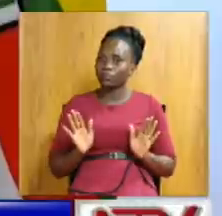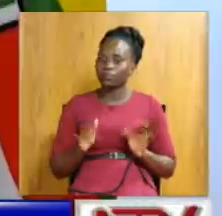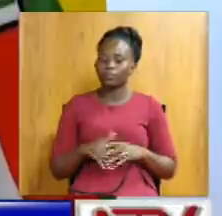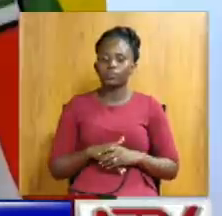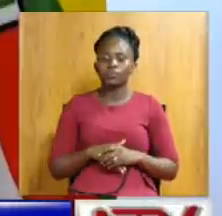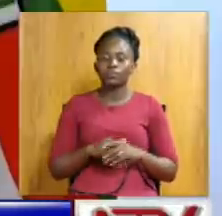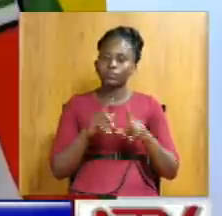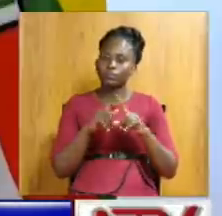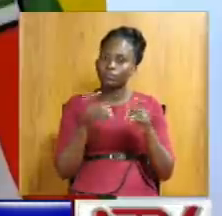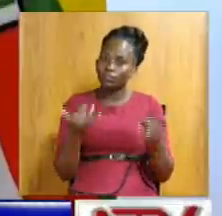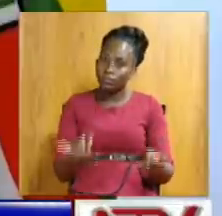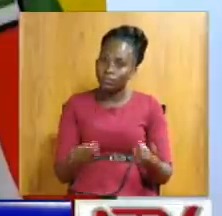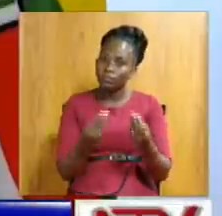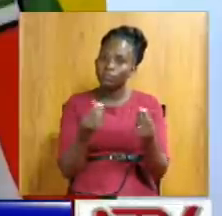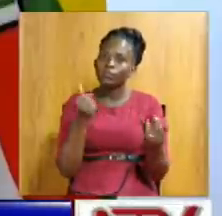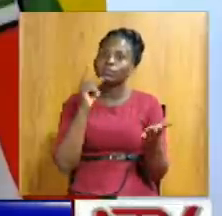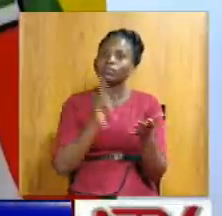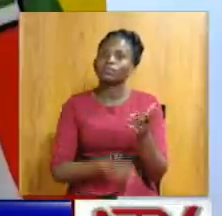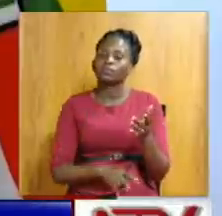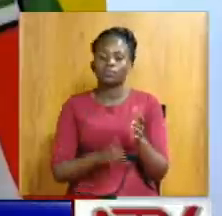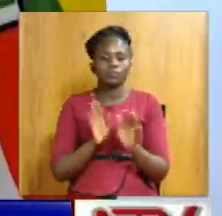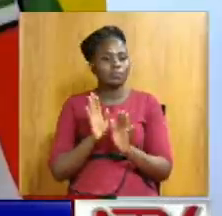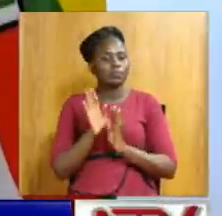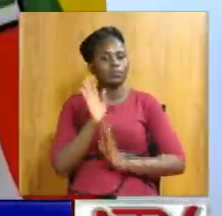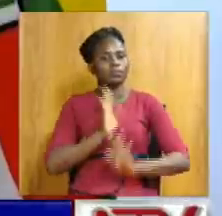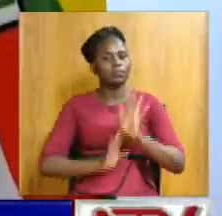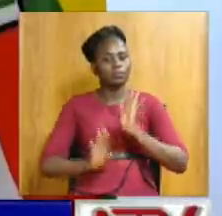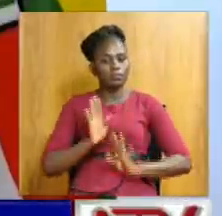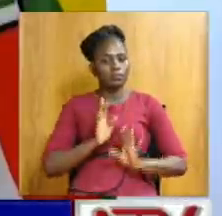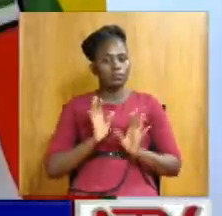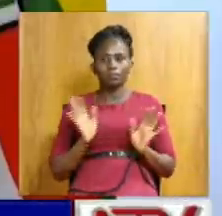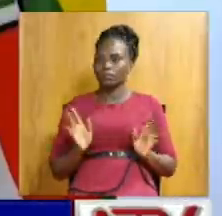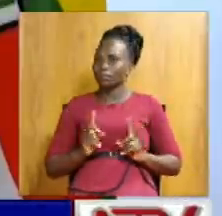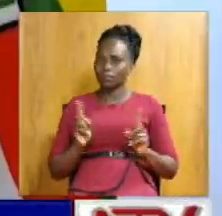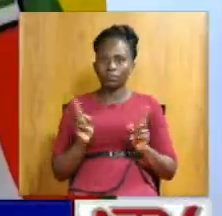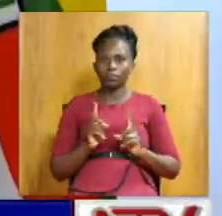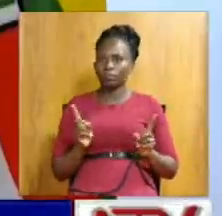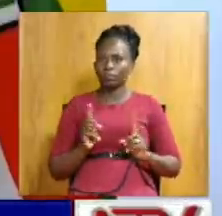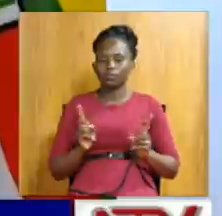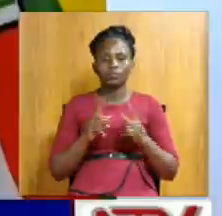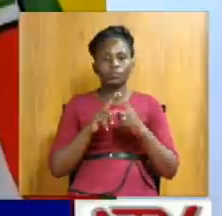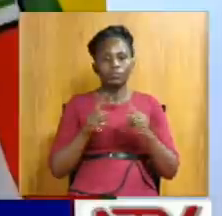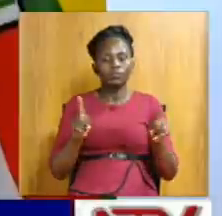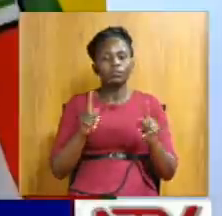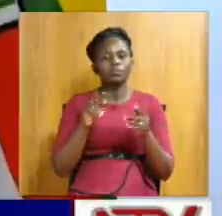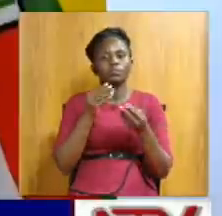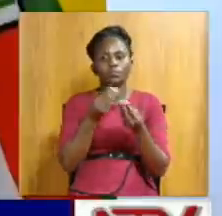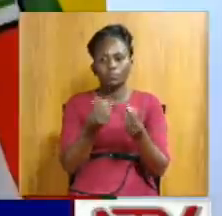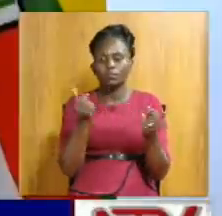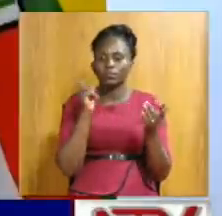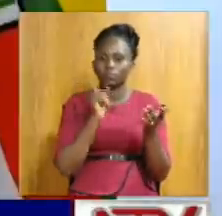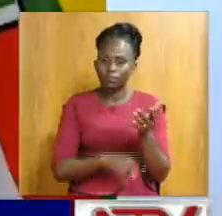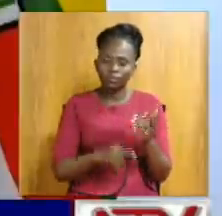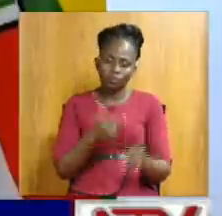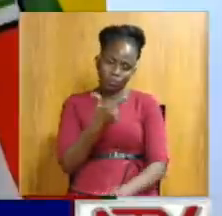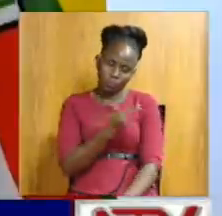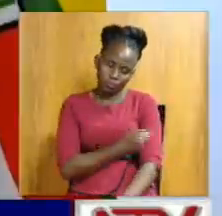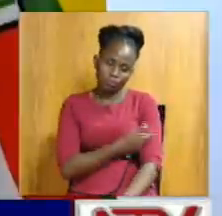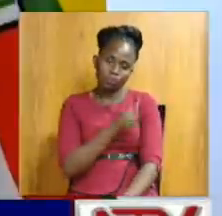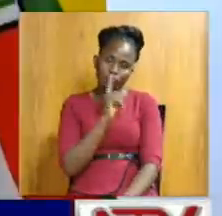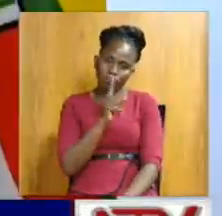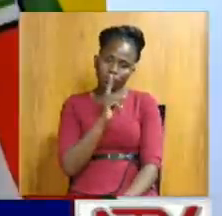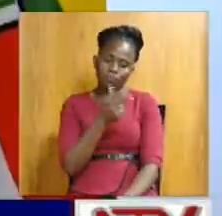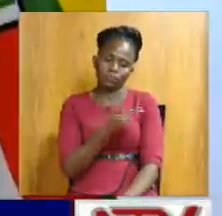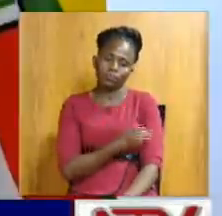Now, our solution is no longer to just run, but one of the solutions is vaccination